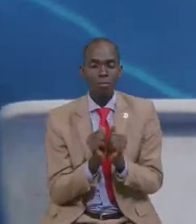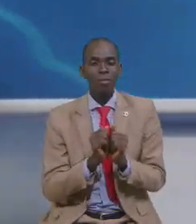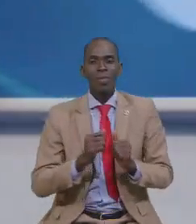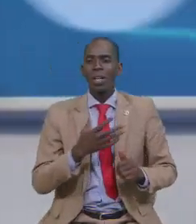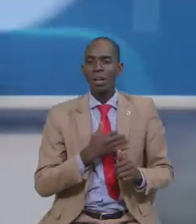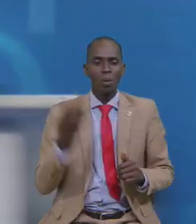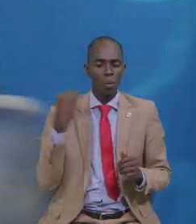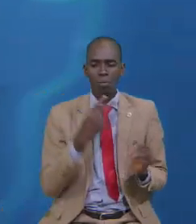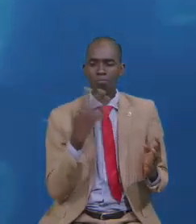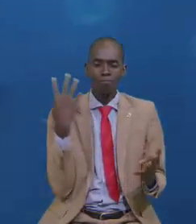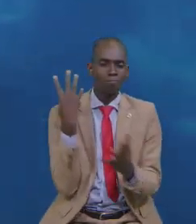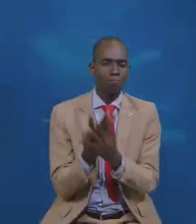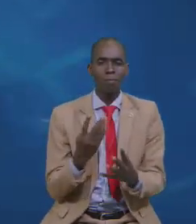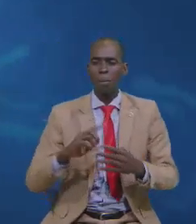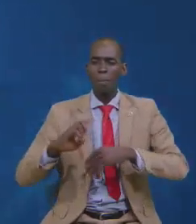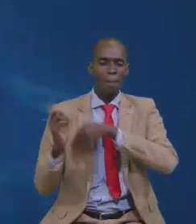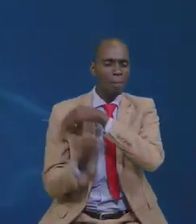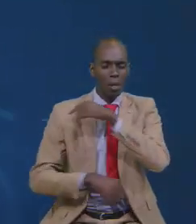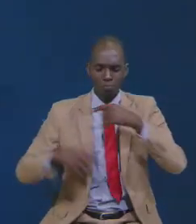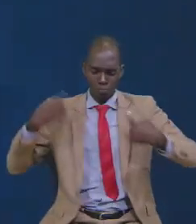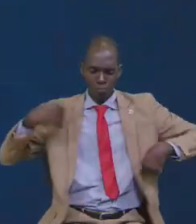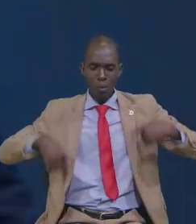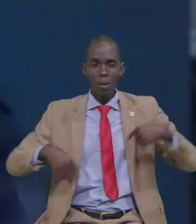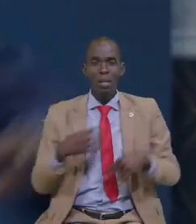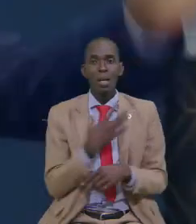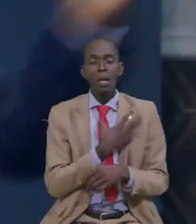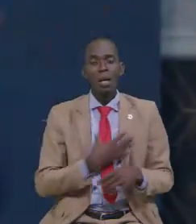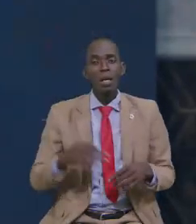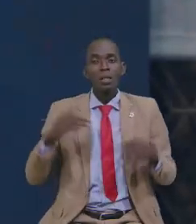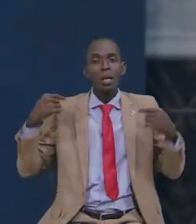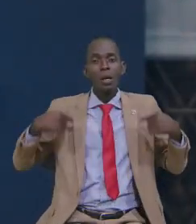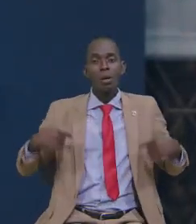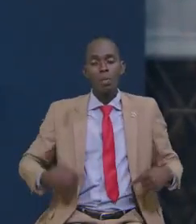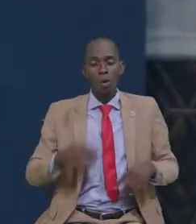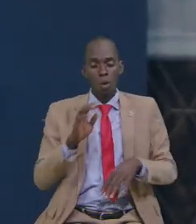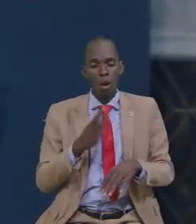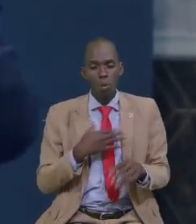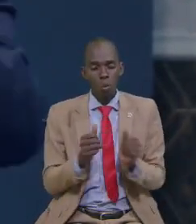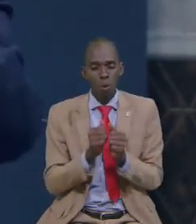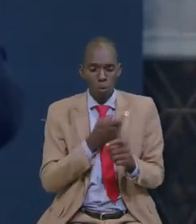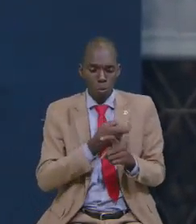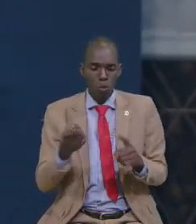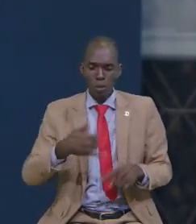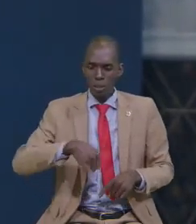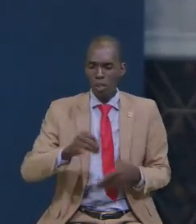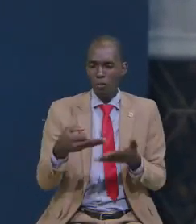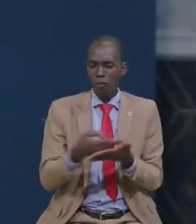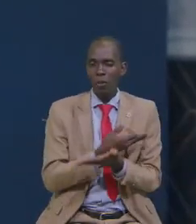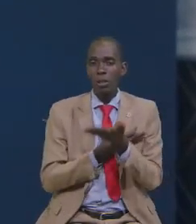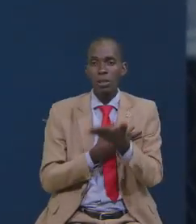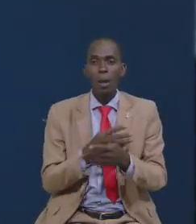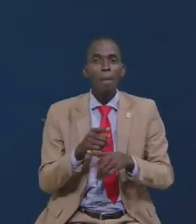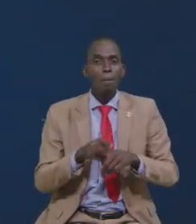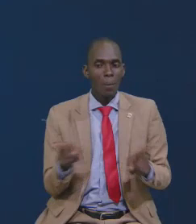had beaten them. The pain and the sight of the wounds was still there, but the wound was soon dry